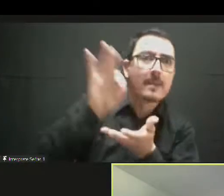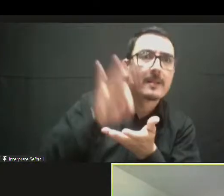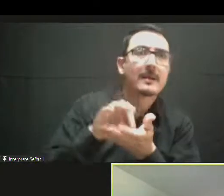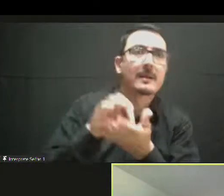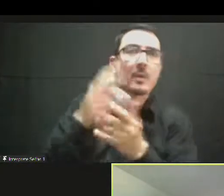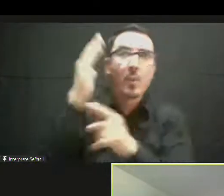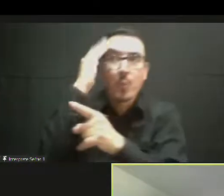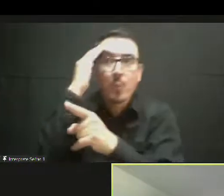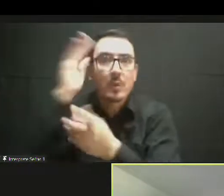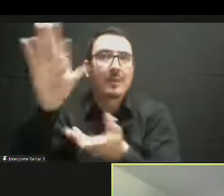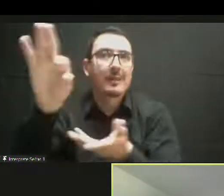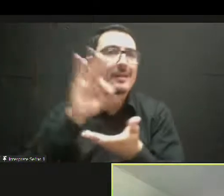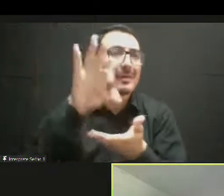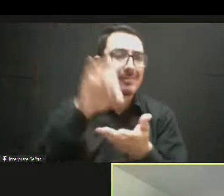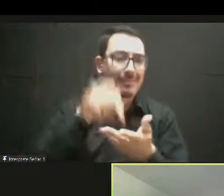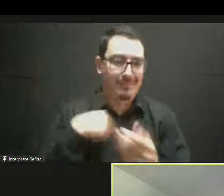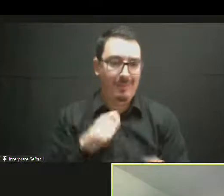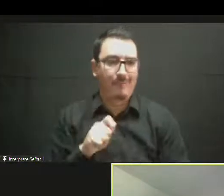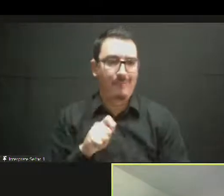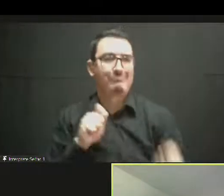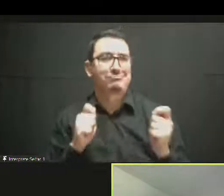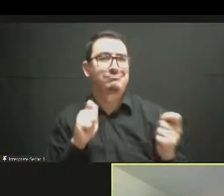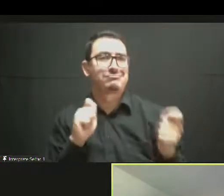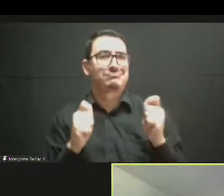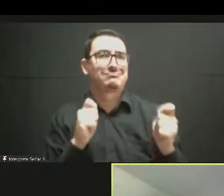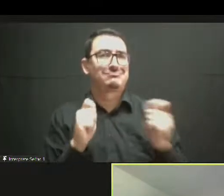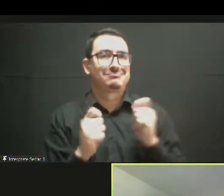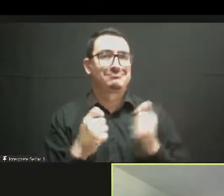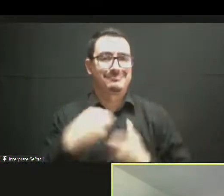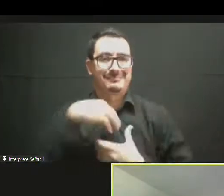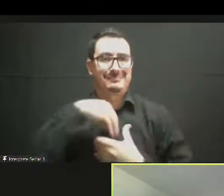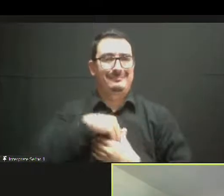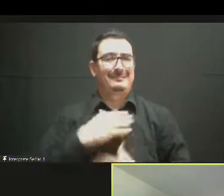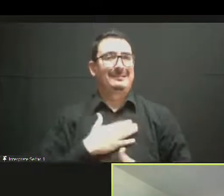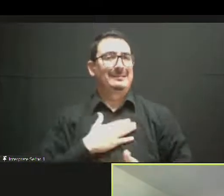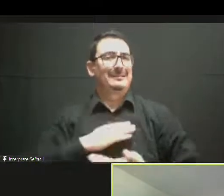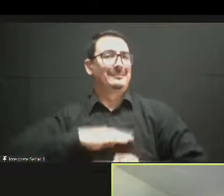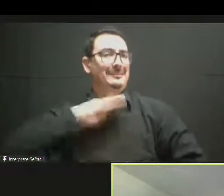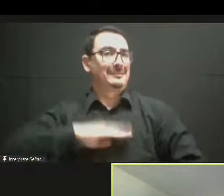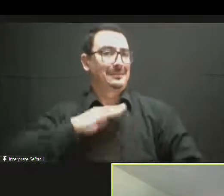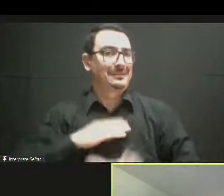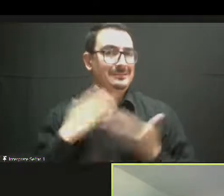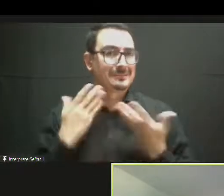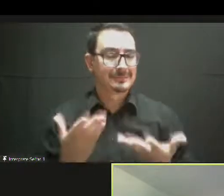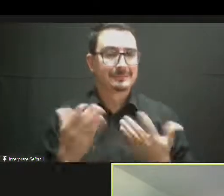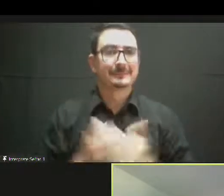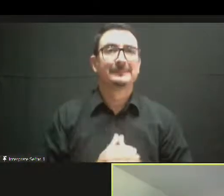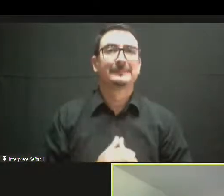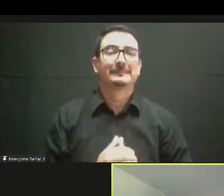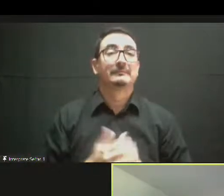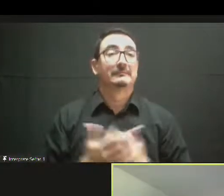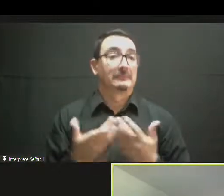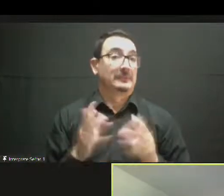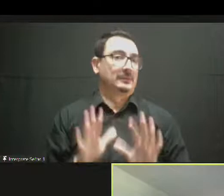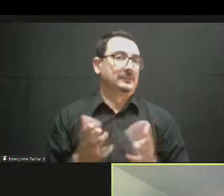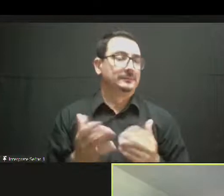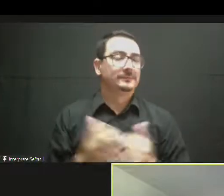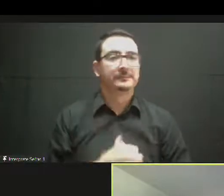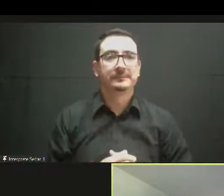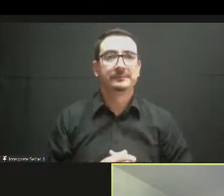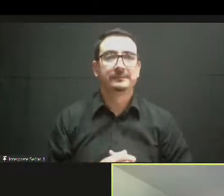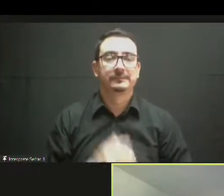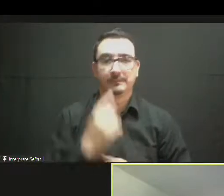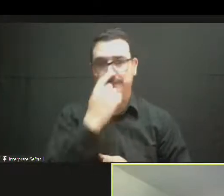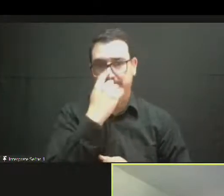within. So we are seeing this COVID and post-COVID era as one of great opportunity,